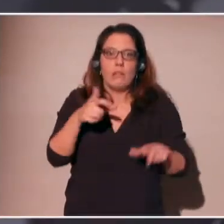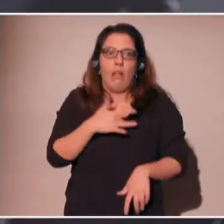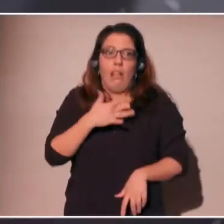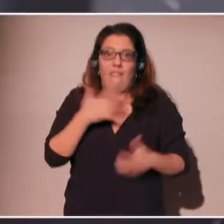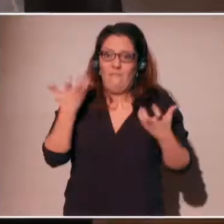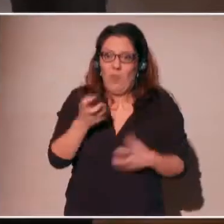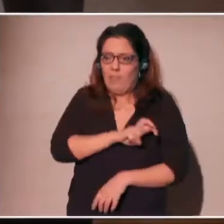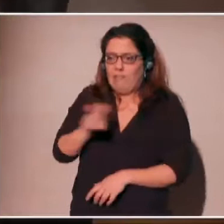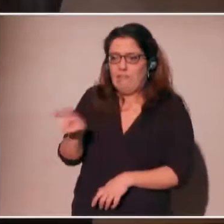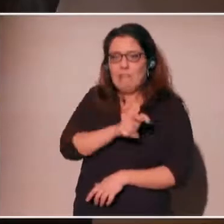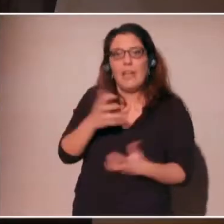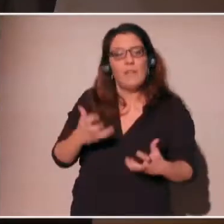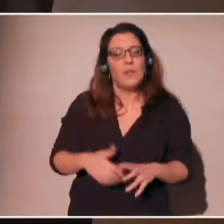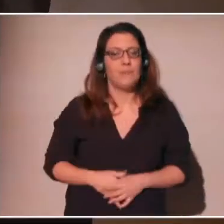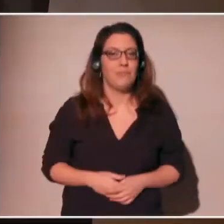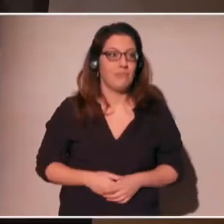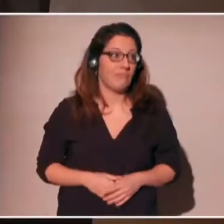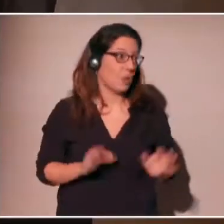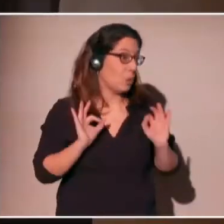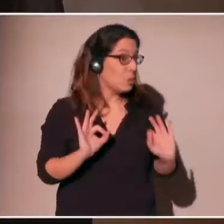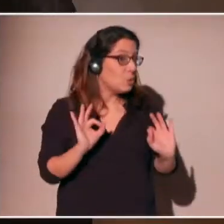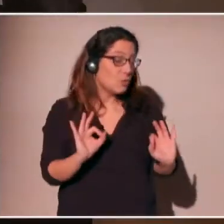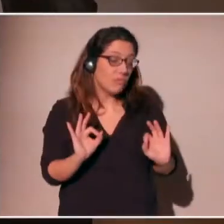their times halfway between the private and the public sectors.